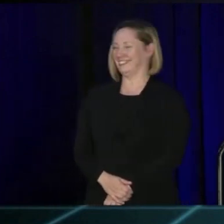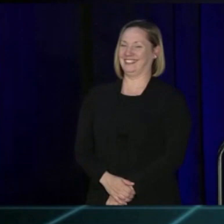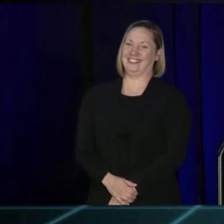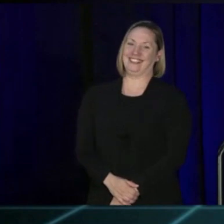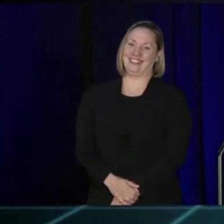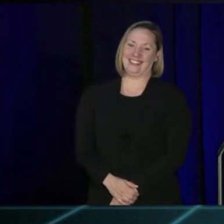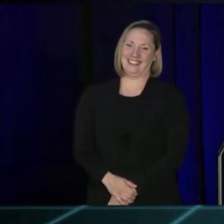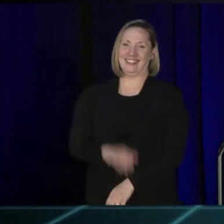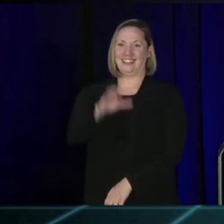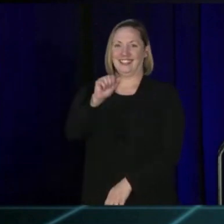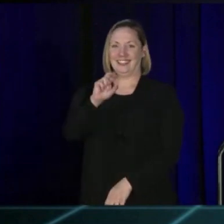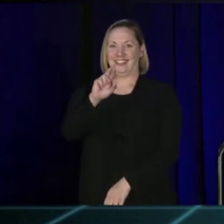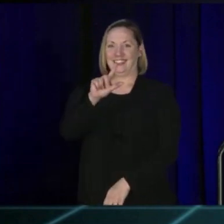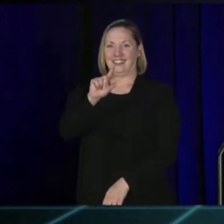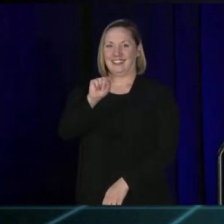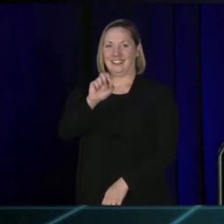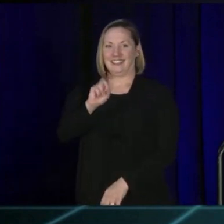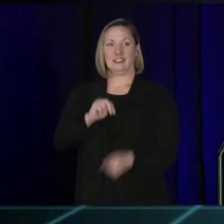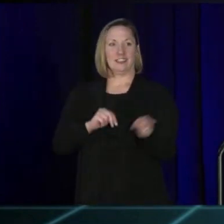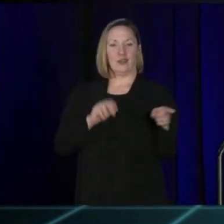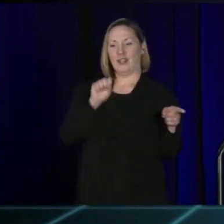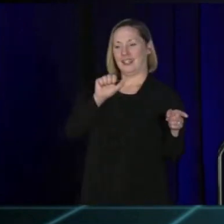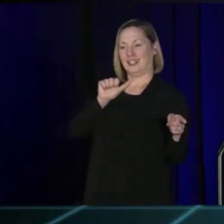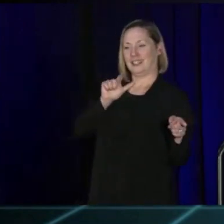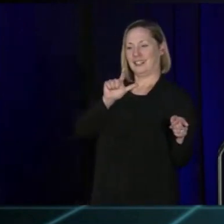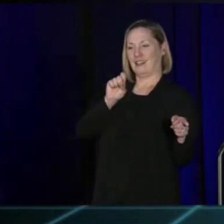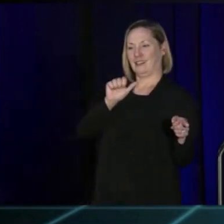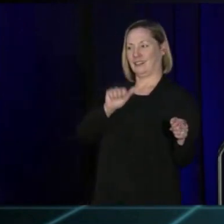Alright, what's that? The what?